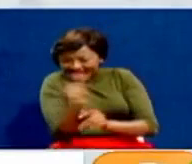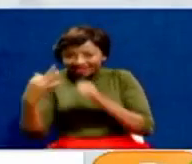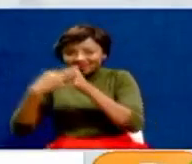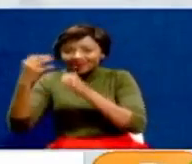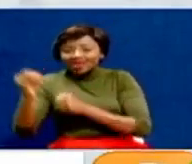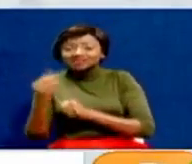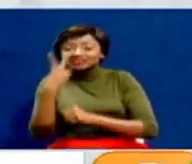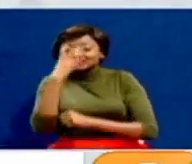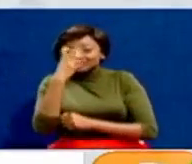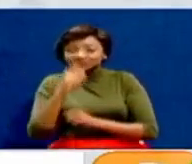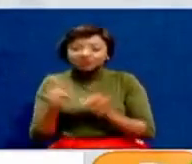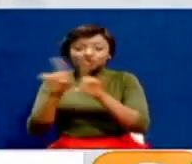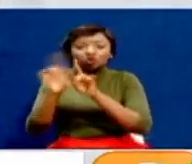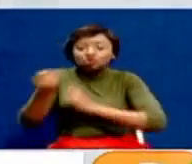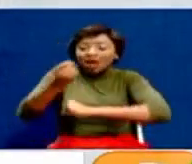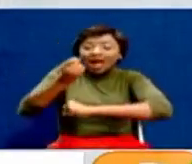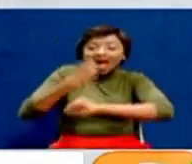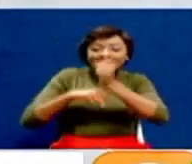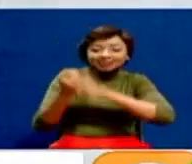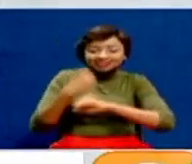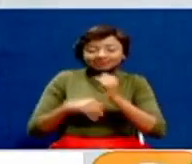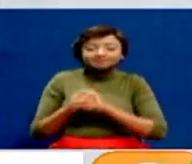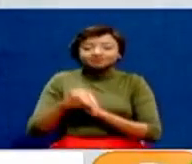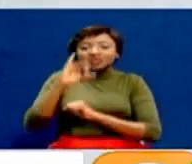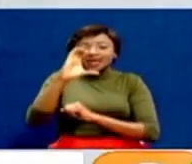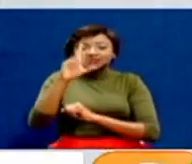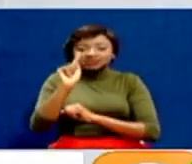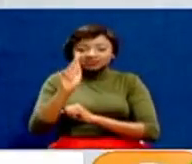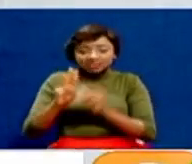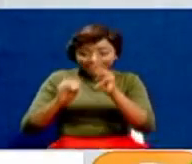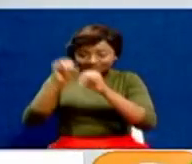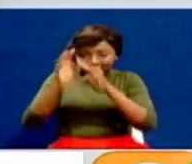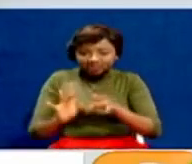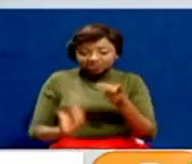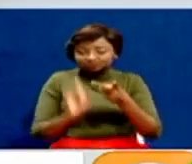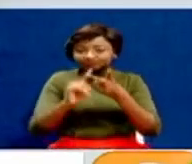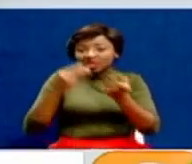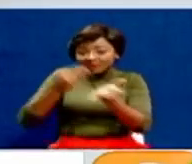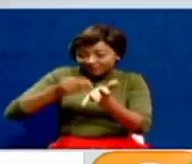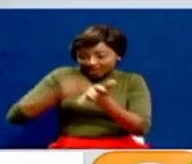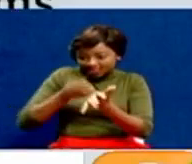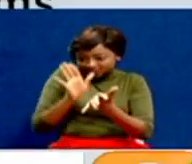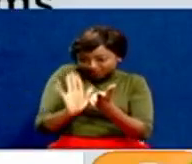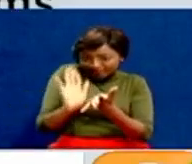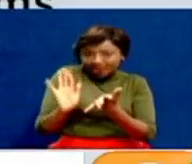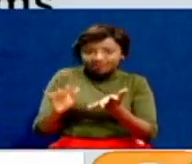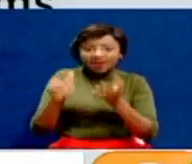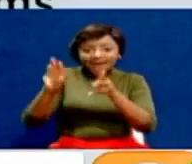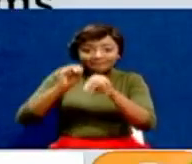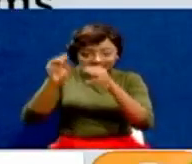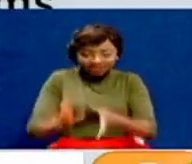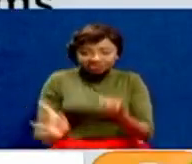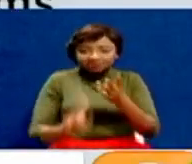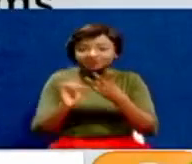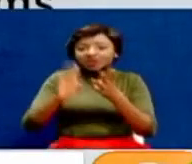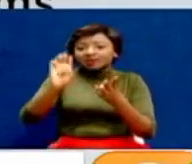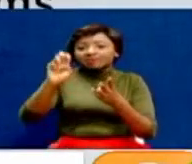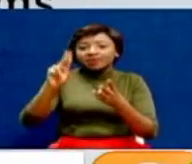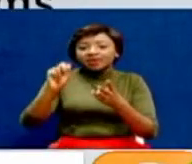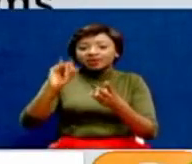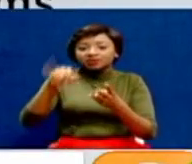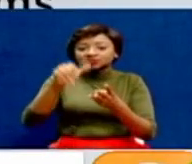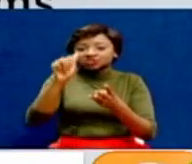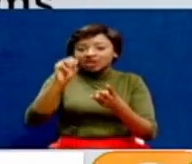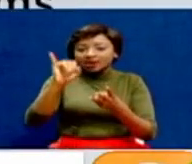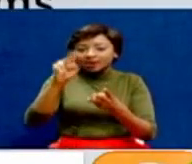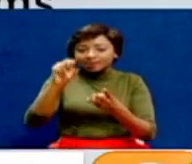suspects, include Acting General Manager ICT Titus Kitavi, his finance counterpart Ambrose Lemaon, Benjamin Mwoki, who